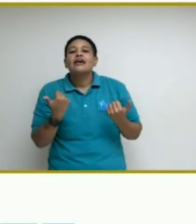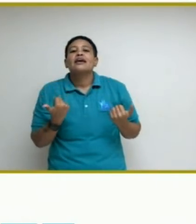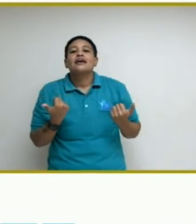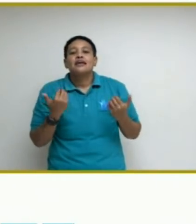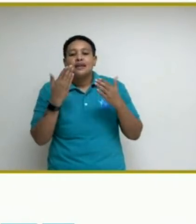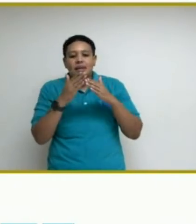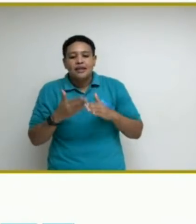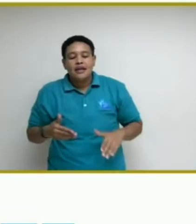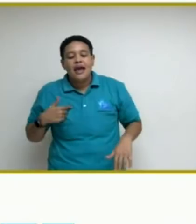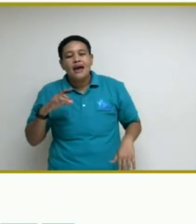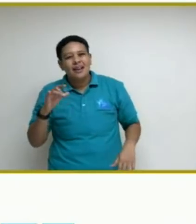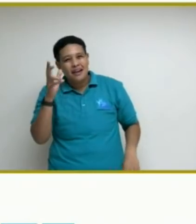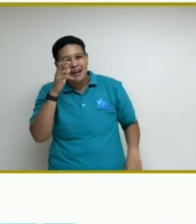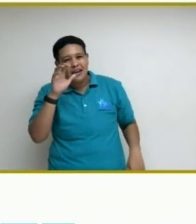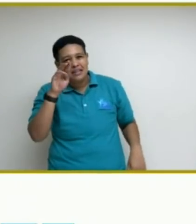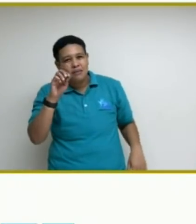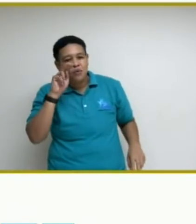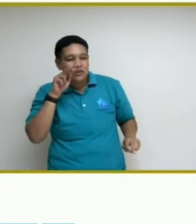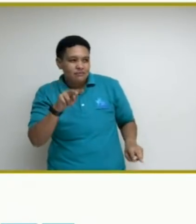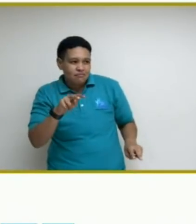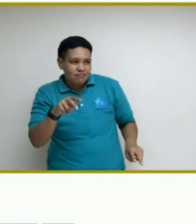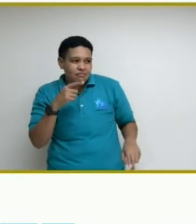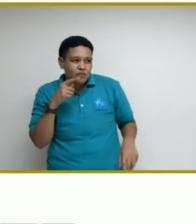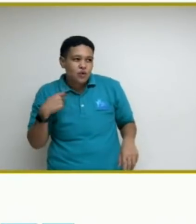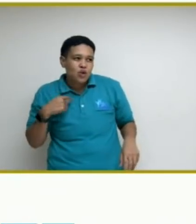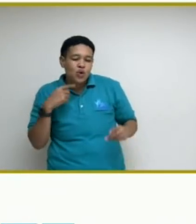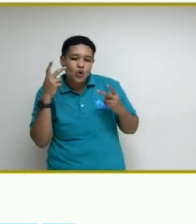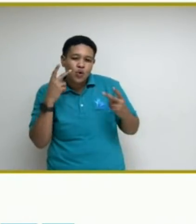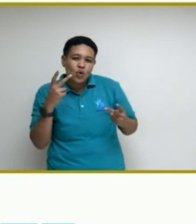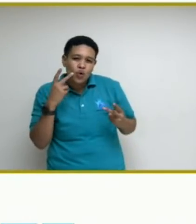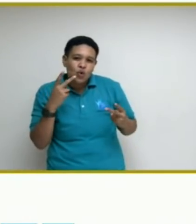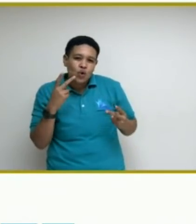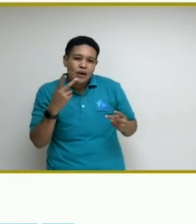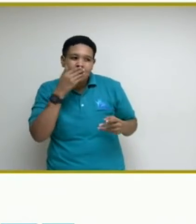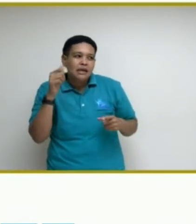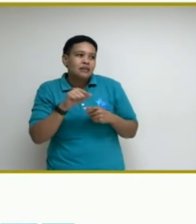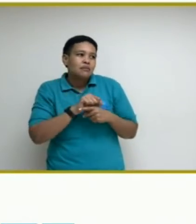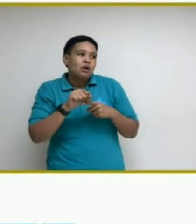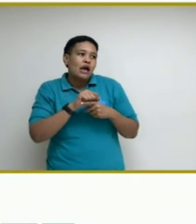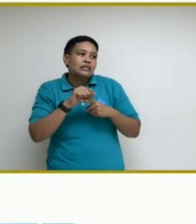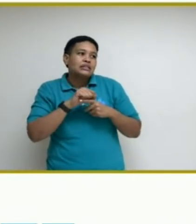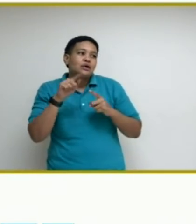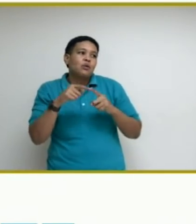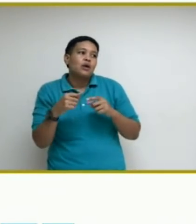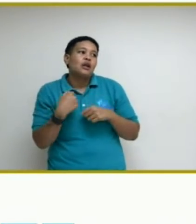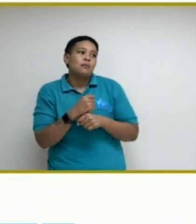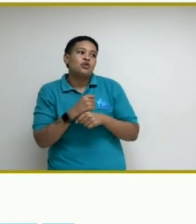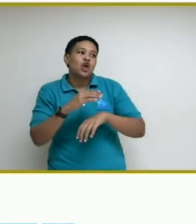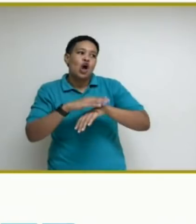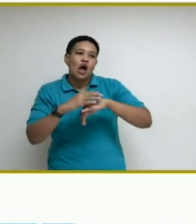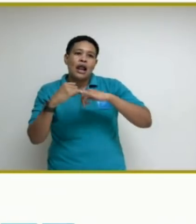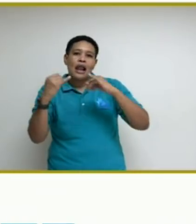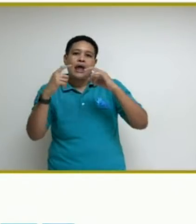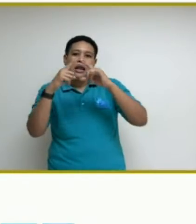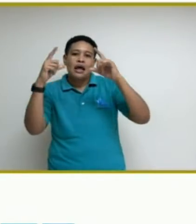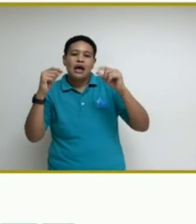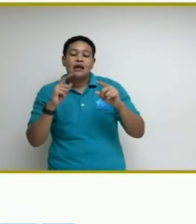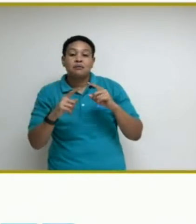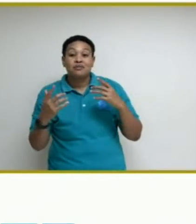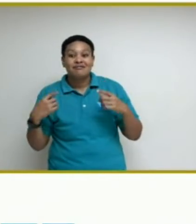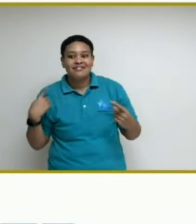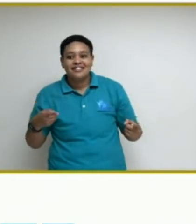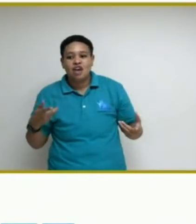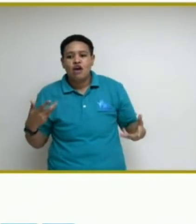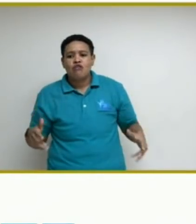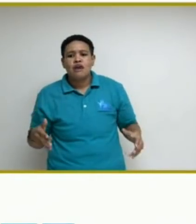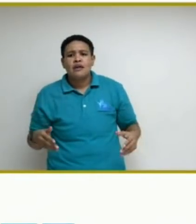did hear the CMO said that we're looking at the best practices when producing the digital card, but perhaps since this has